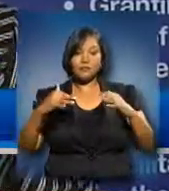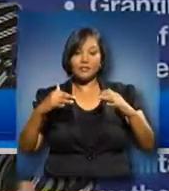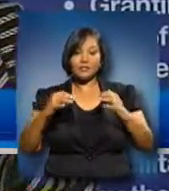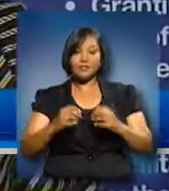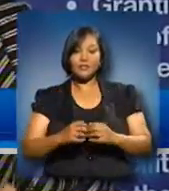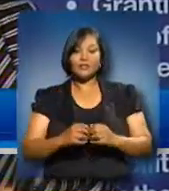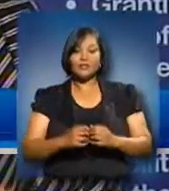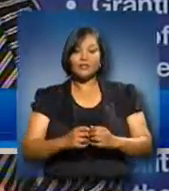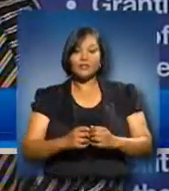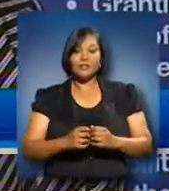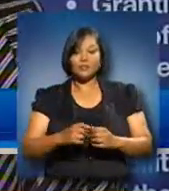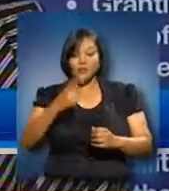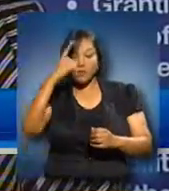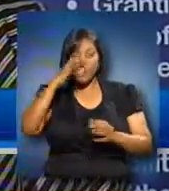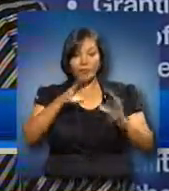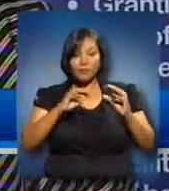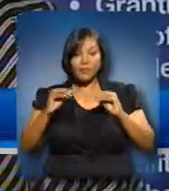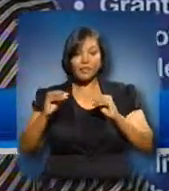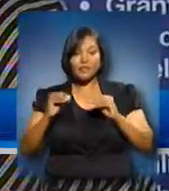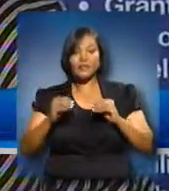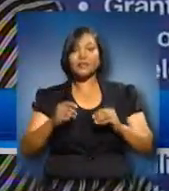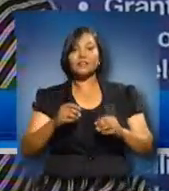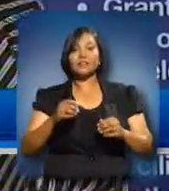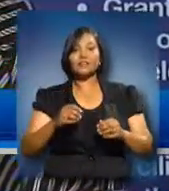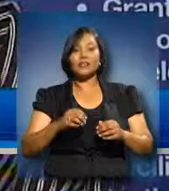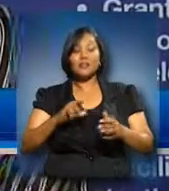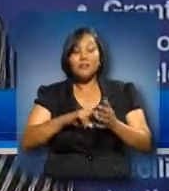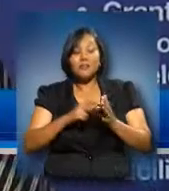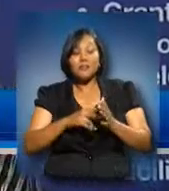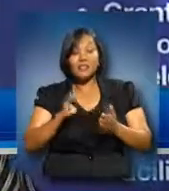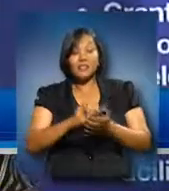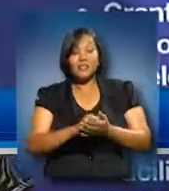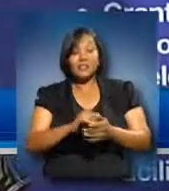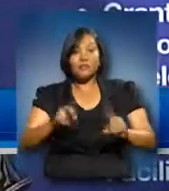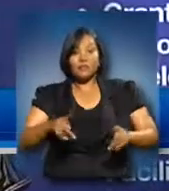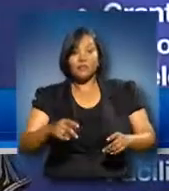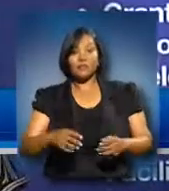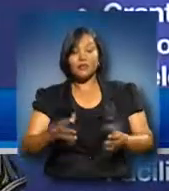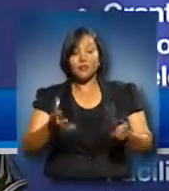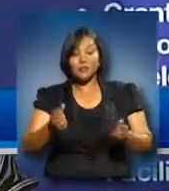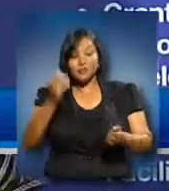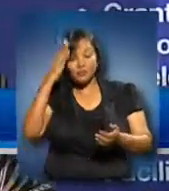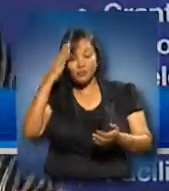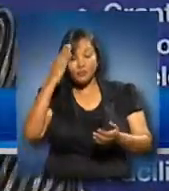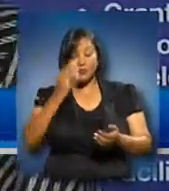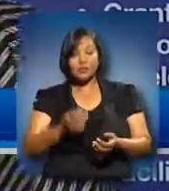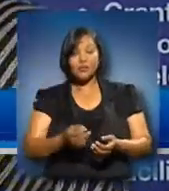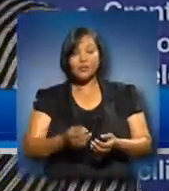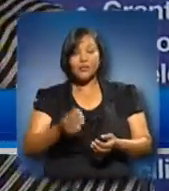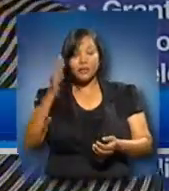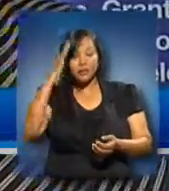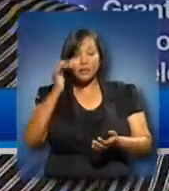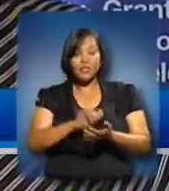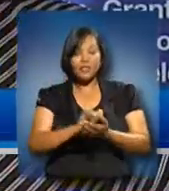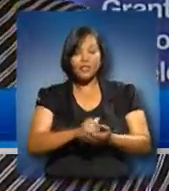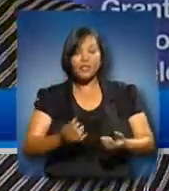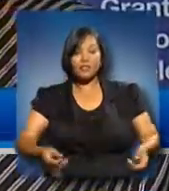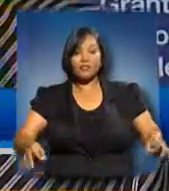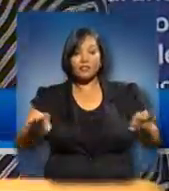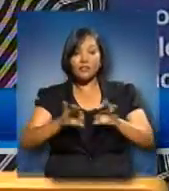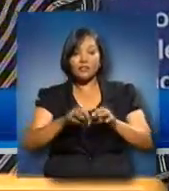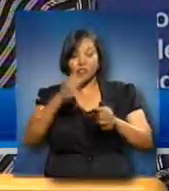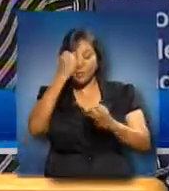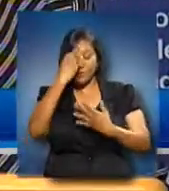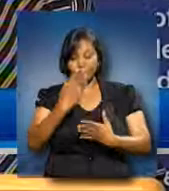we sent out. It says that certainly people have an interest. They know that it's important to how we go forward as